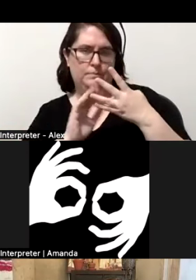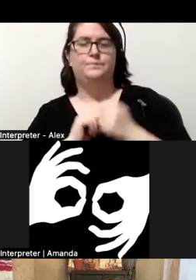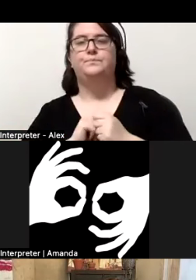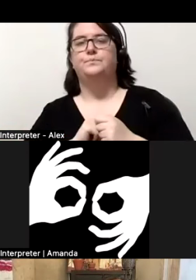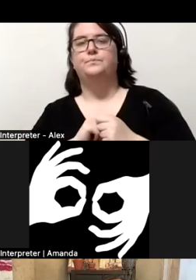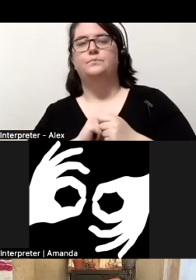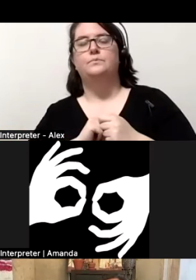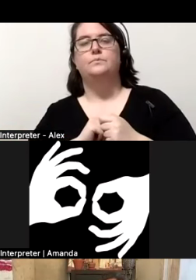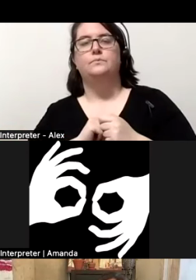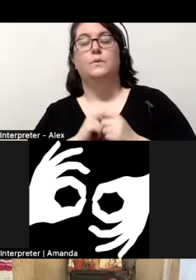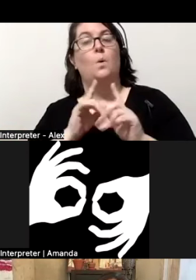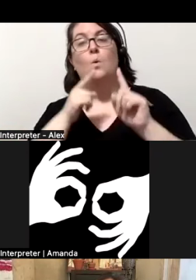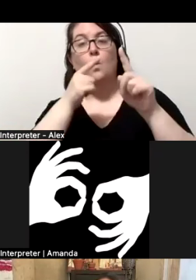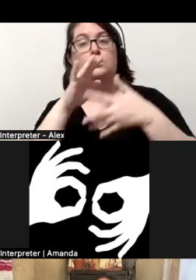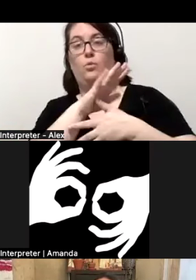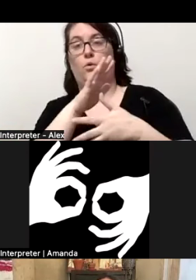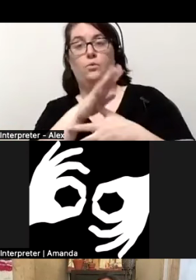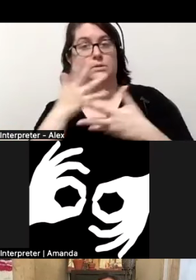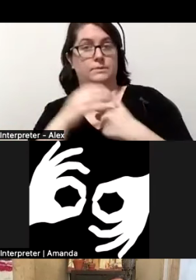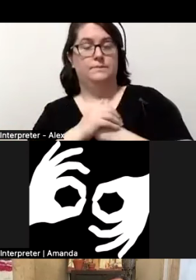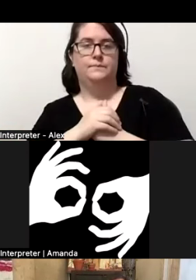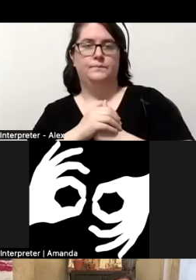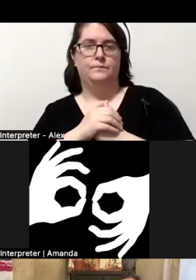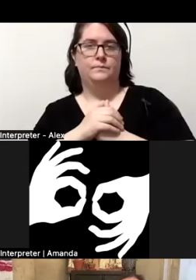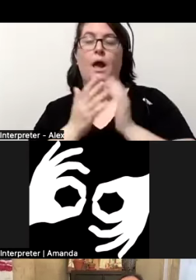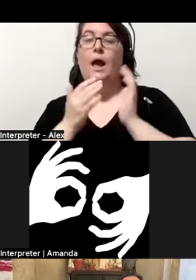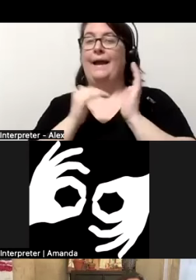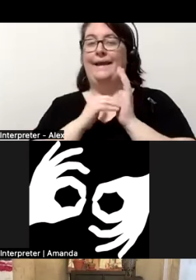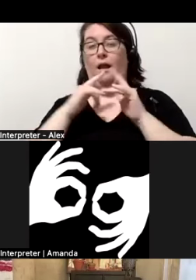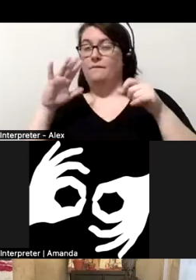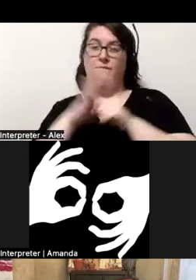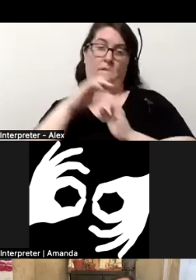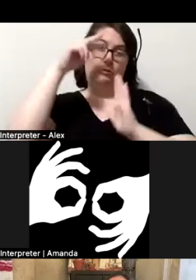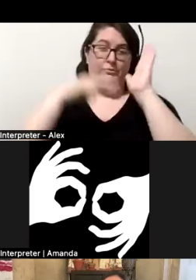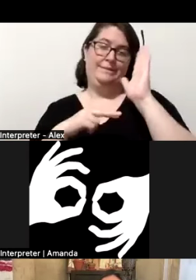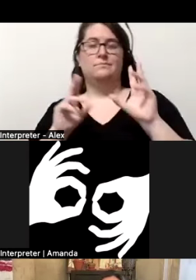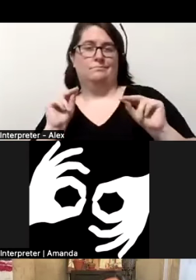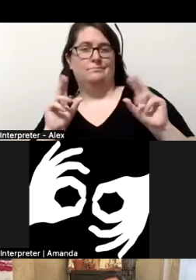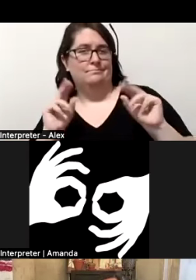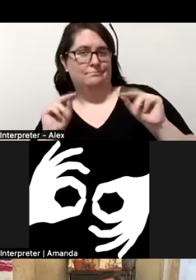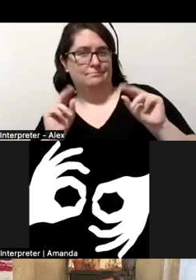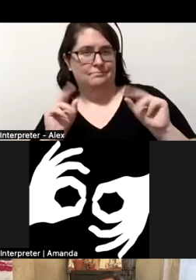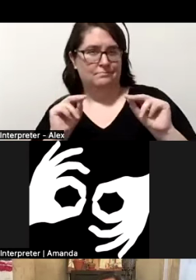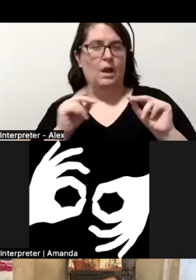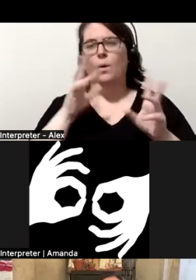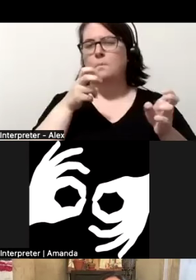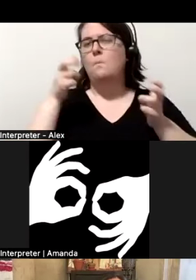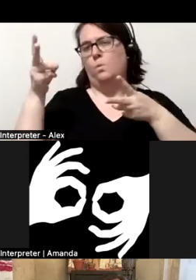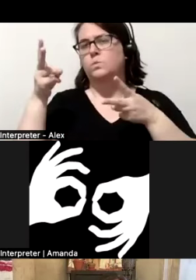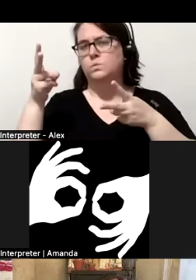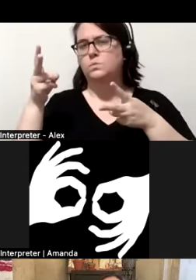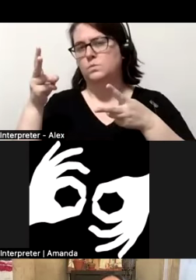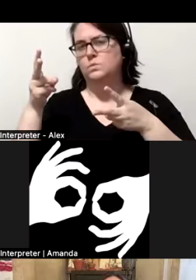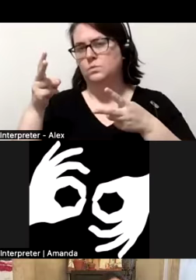Moving on to the goals and priorities. Again, I'm not going to read everything about these, but they are posted on the guidelines and